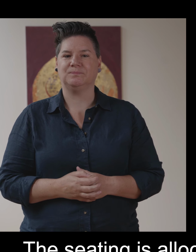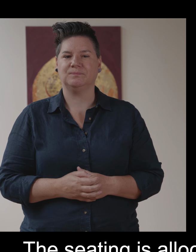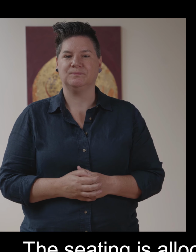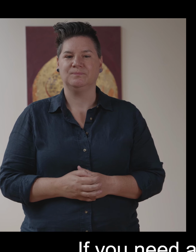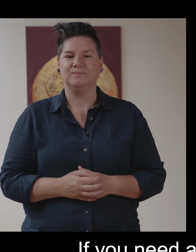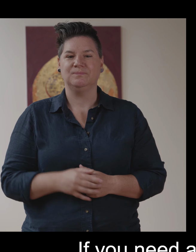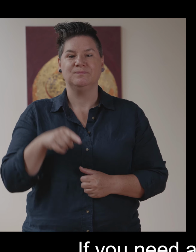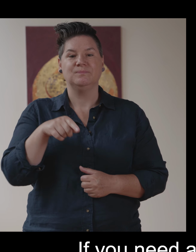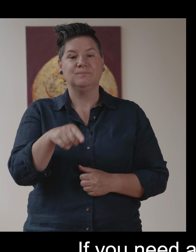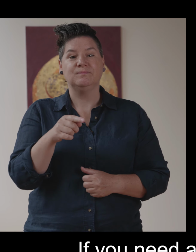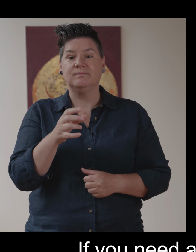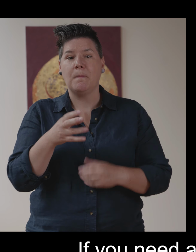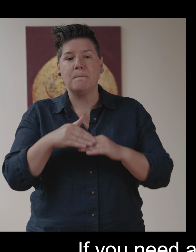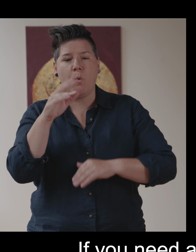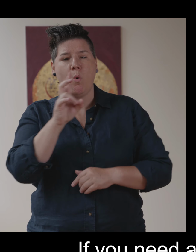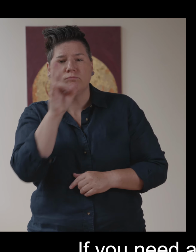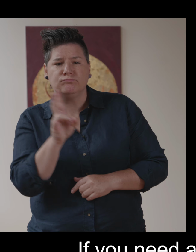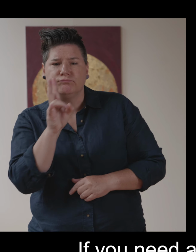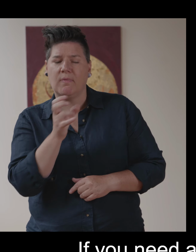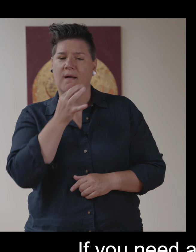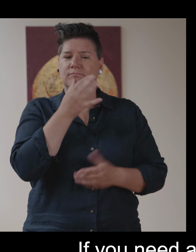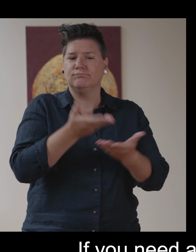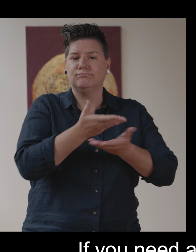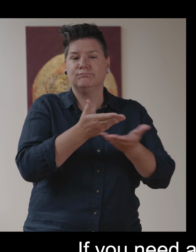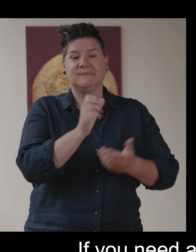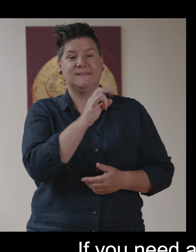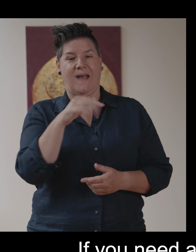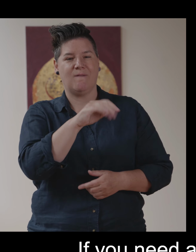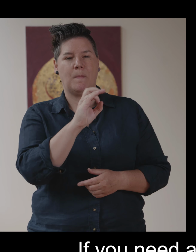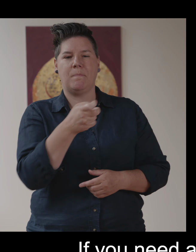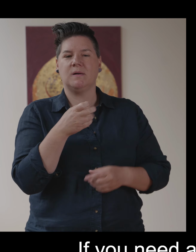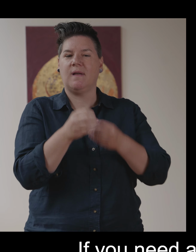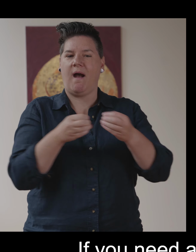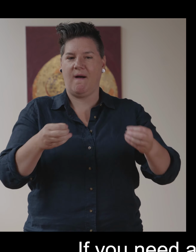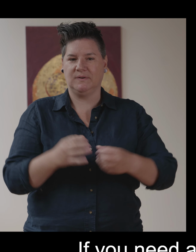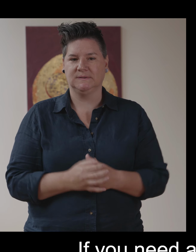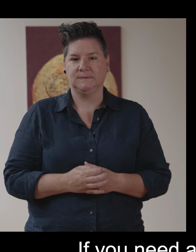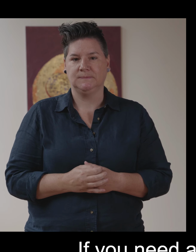seat. If you need any further assistance during your visit you can enquire at the box office.